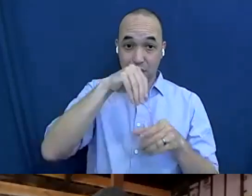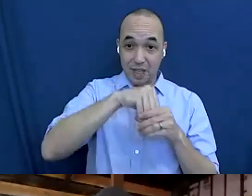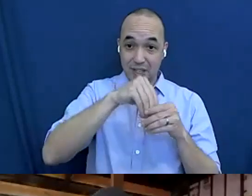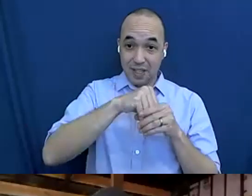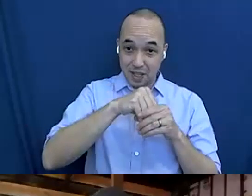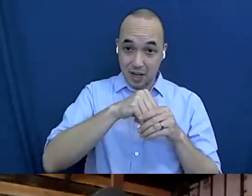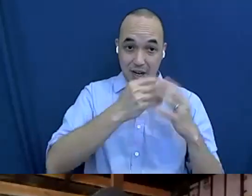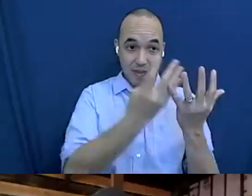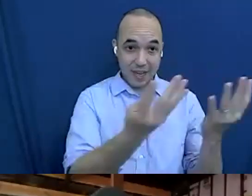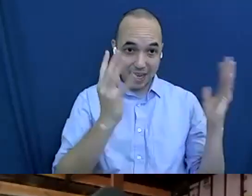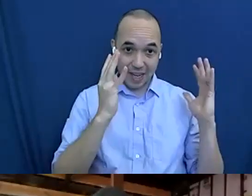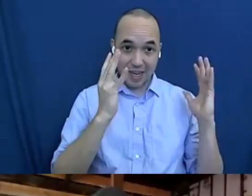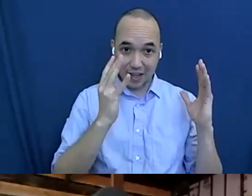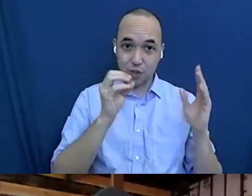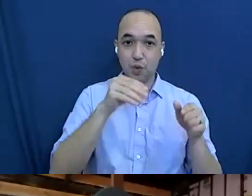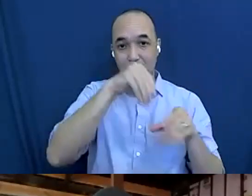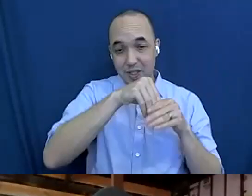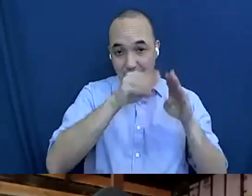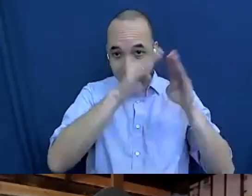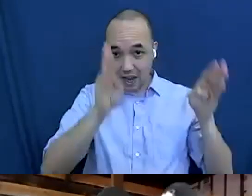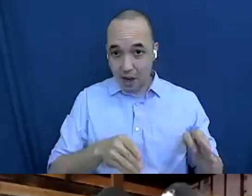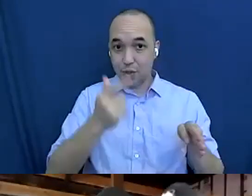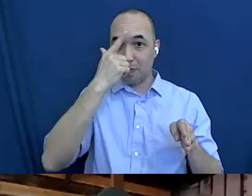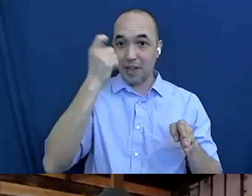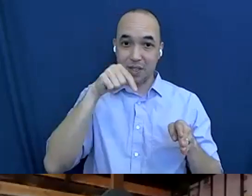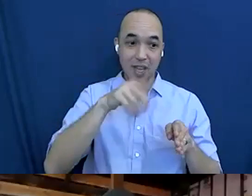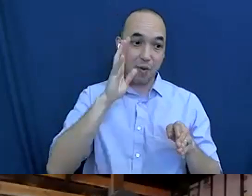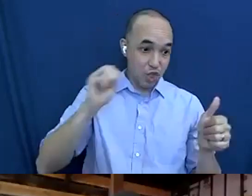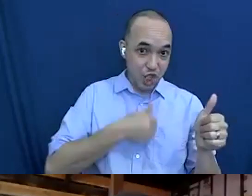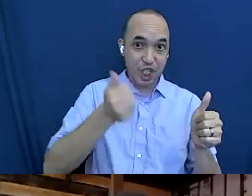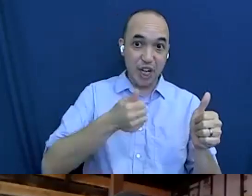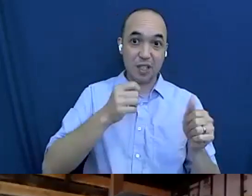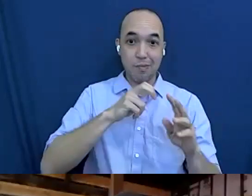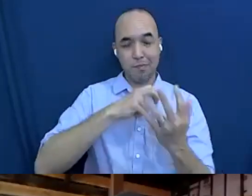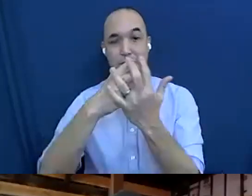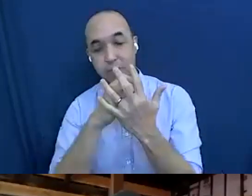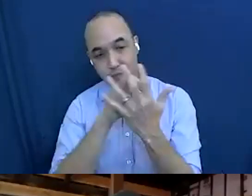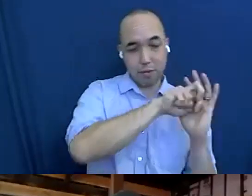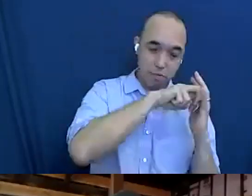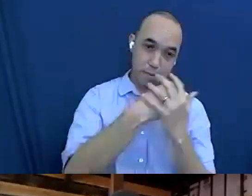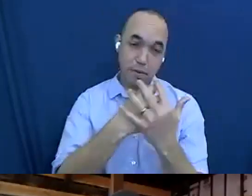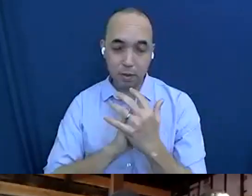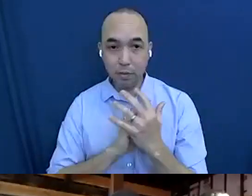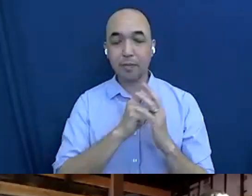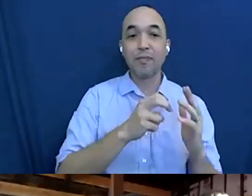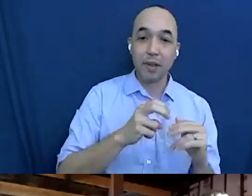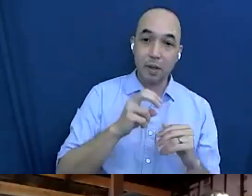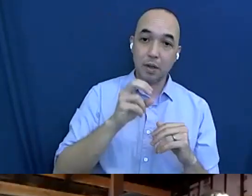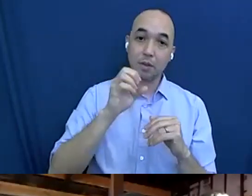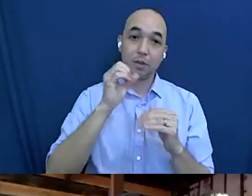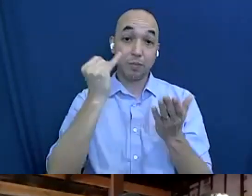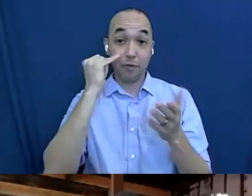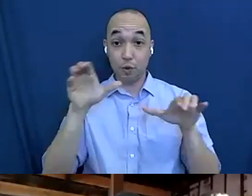around and end up getting injured trying to chase it. So if you're going to do that, you'll bring them out and put them on a creance cord and let them